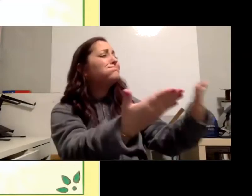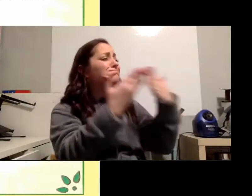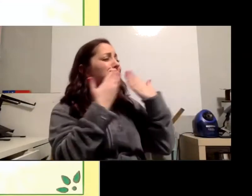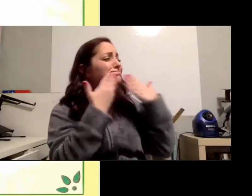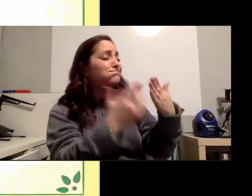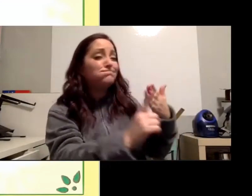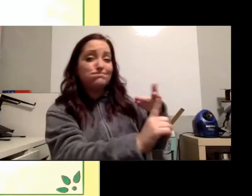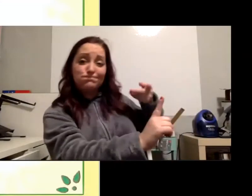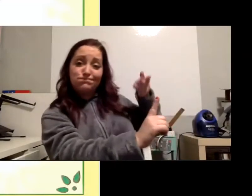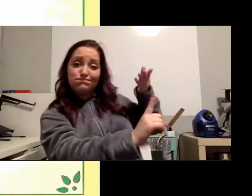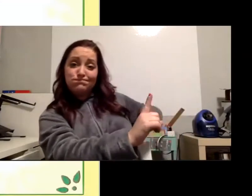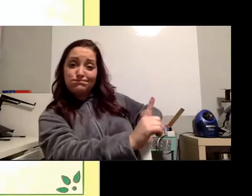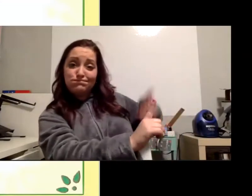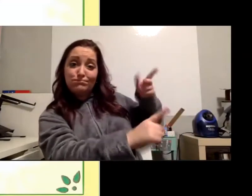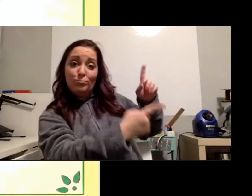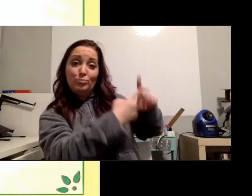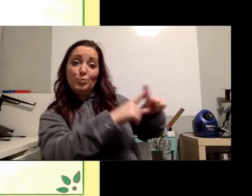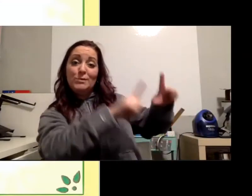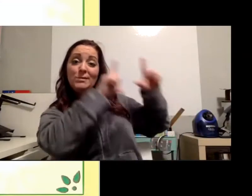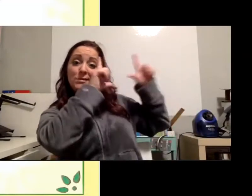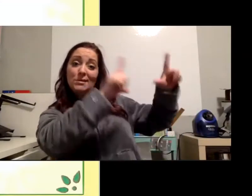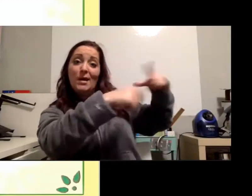People thanked the Signmaker.